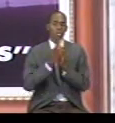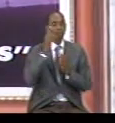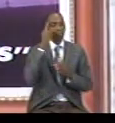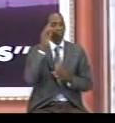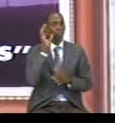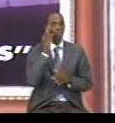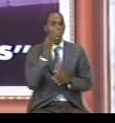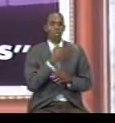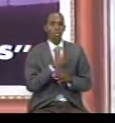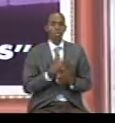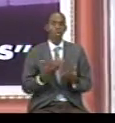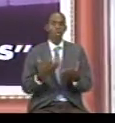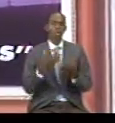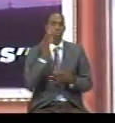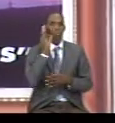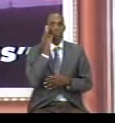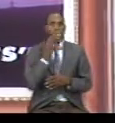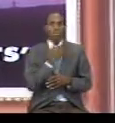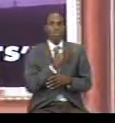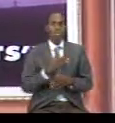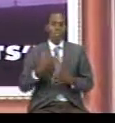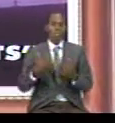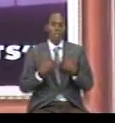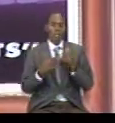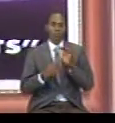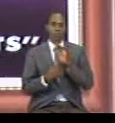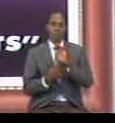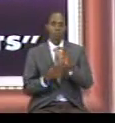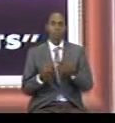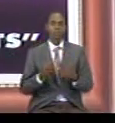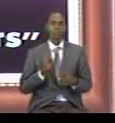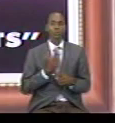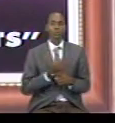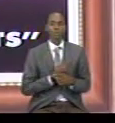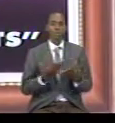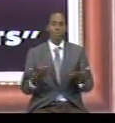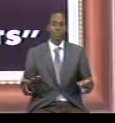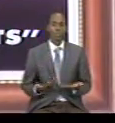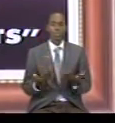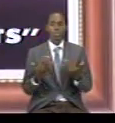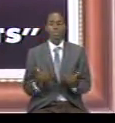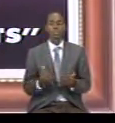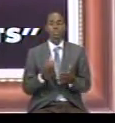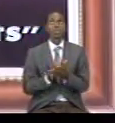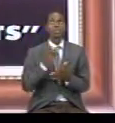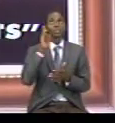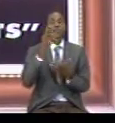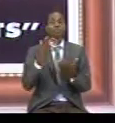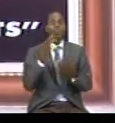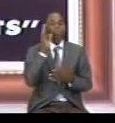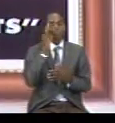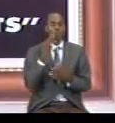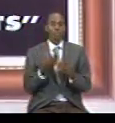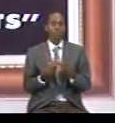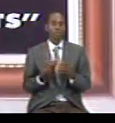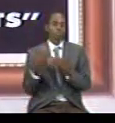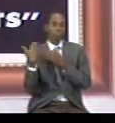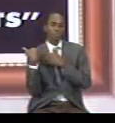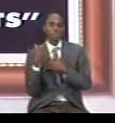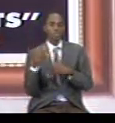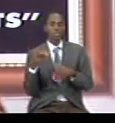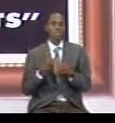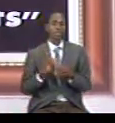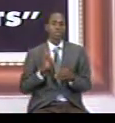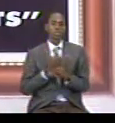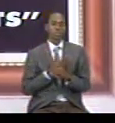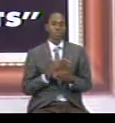Lord desires fruit. And the Lord has shown us naturally and spiritually, he wants fruit bearing in our lives. Open